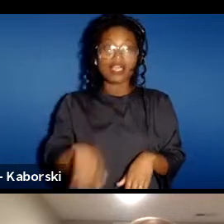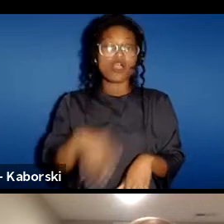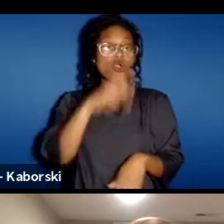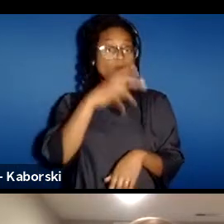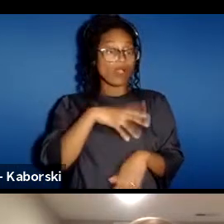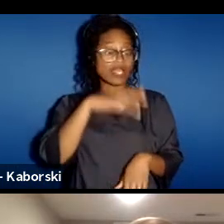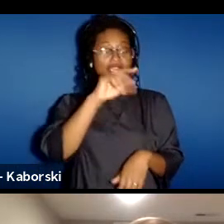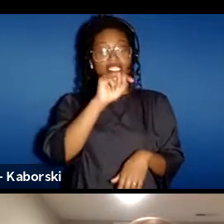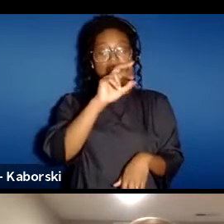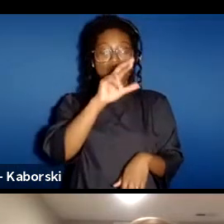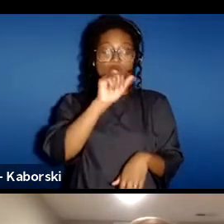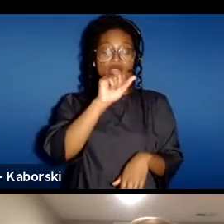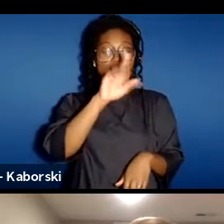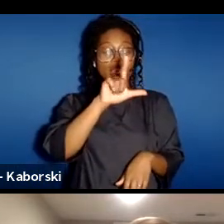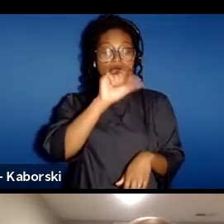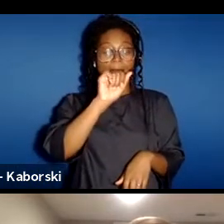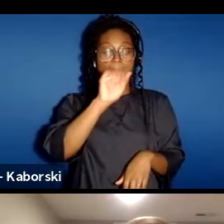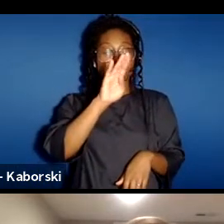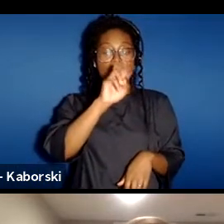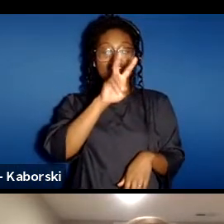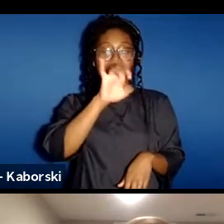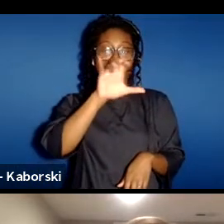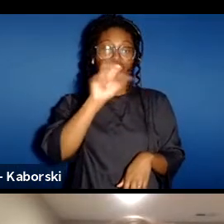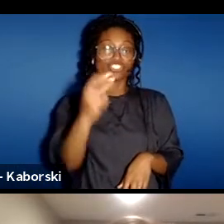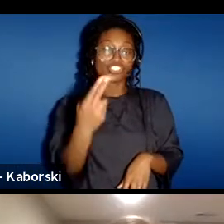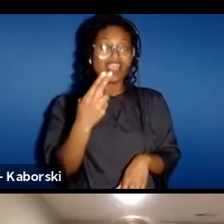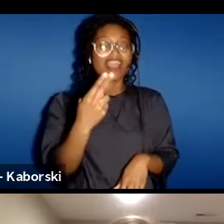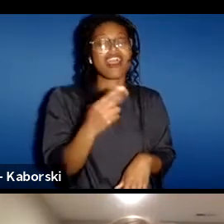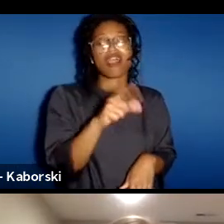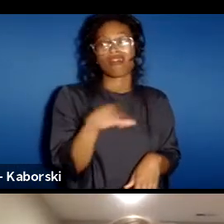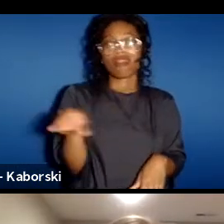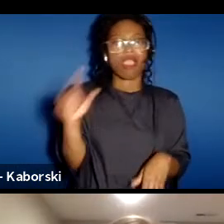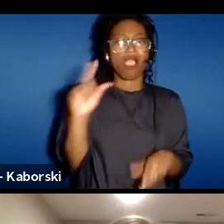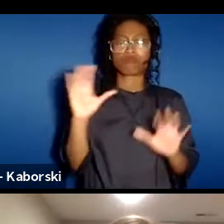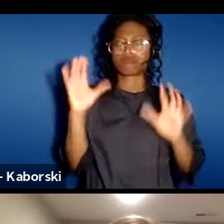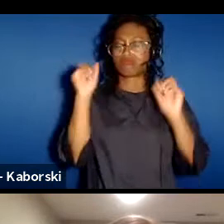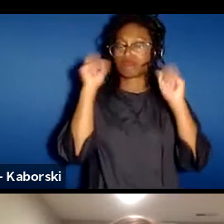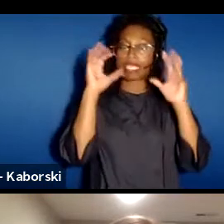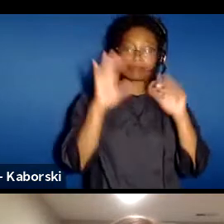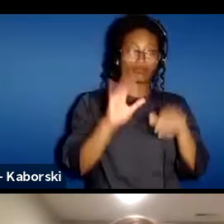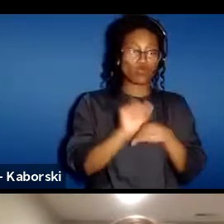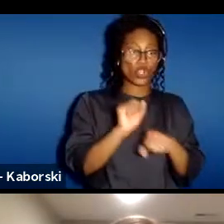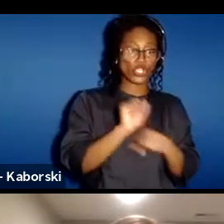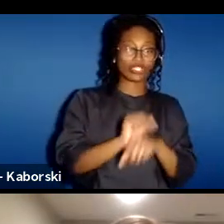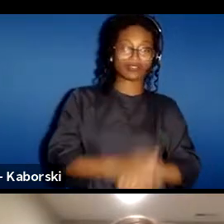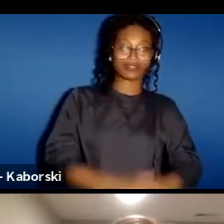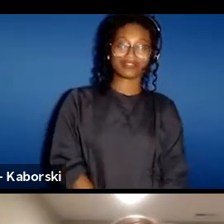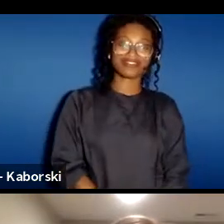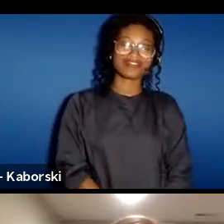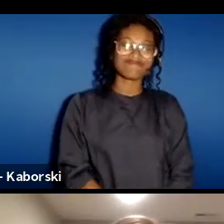Tara Labanovich that I worked with. I thought all of them did amazing things.